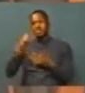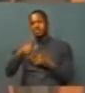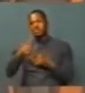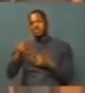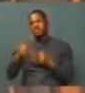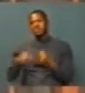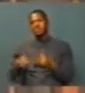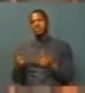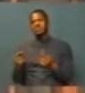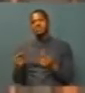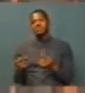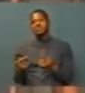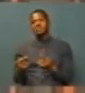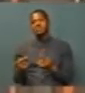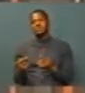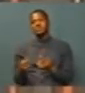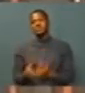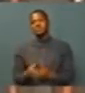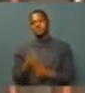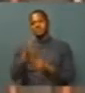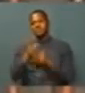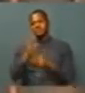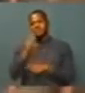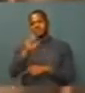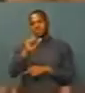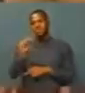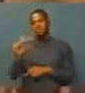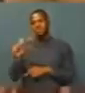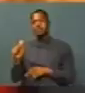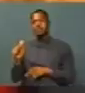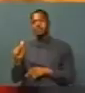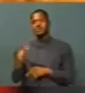another. We are coming from Wa.